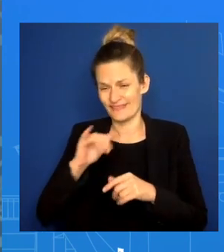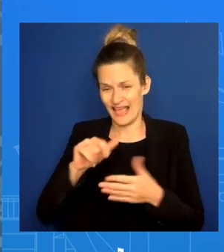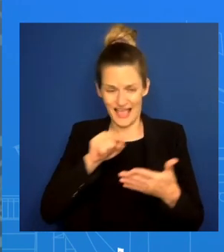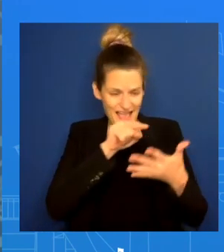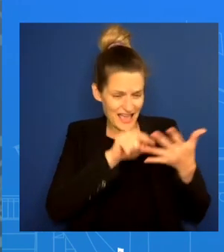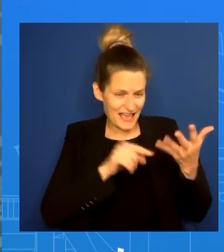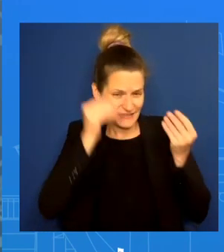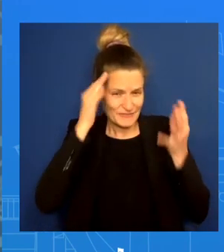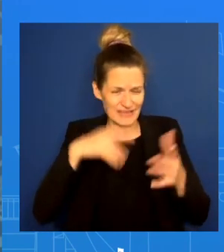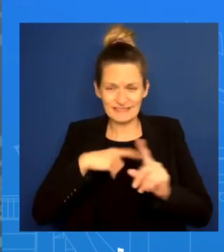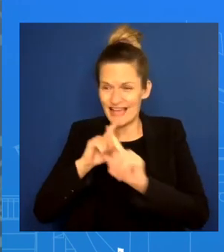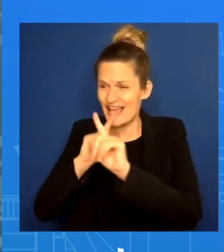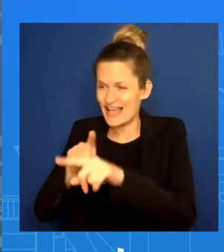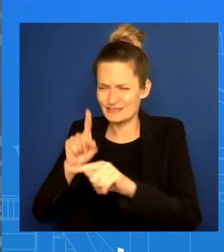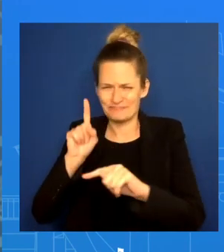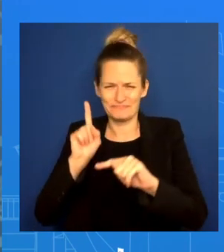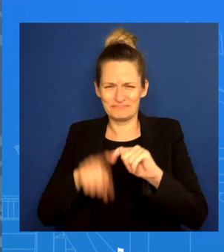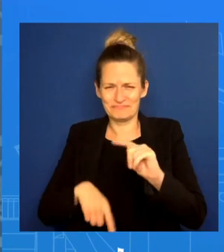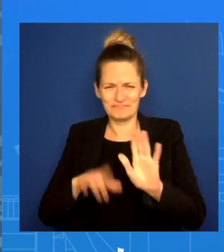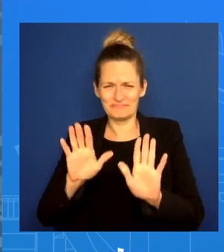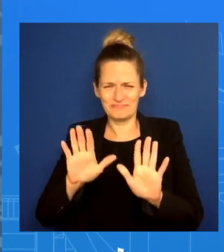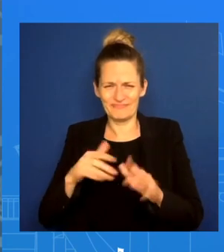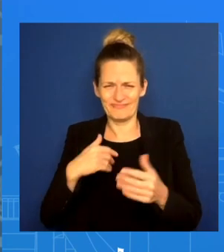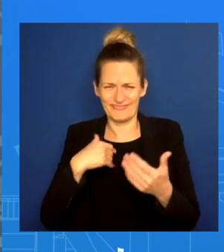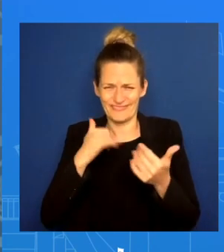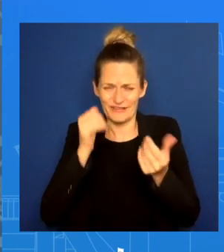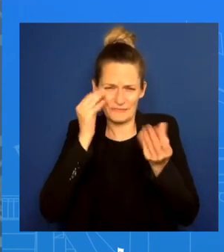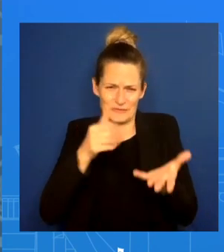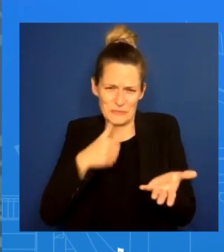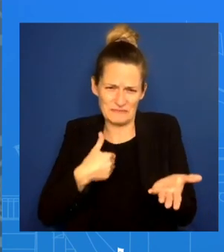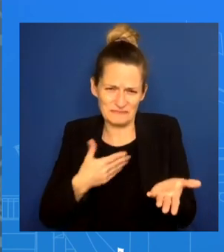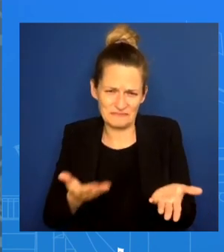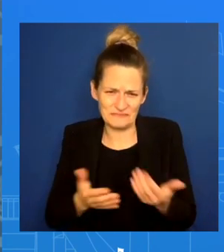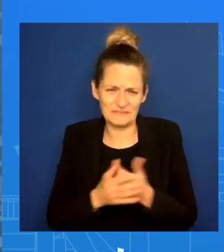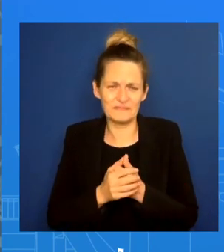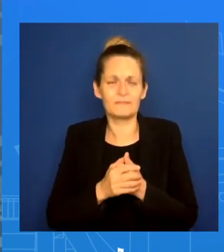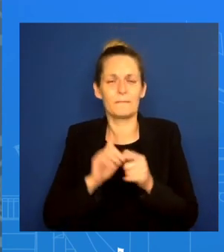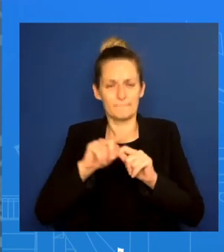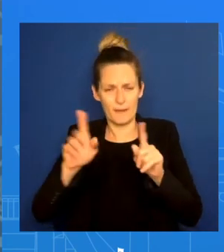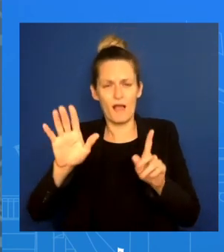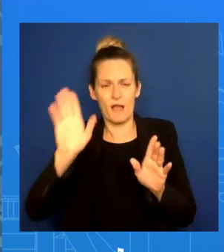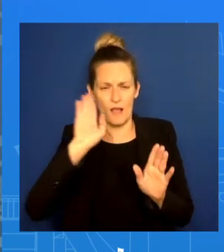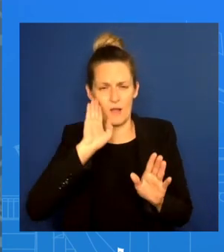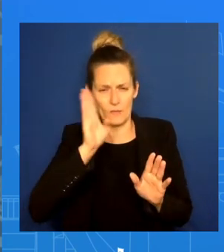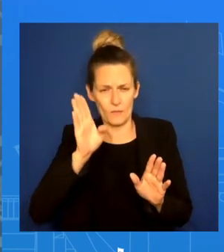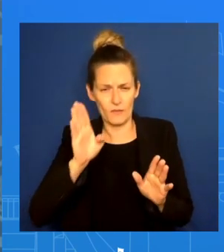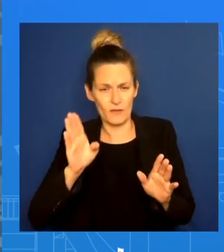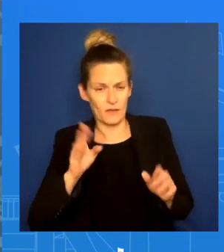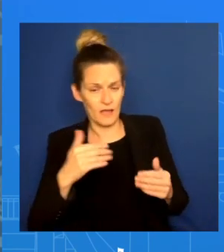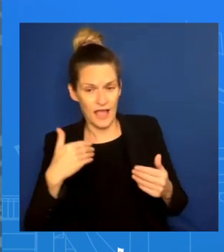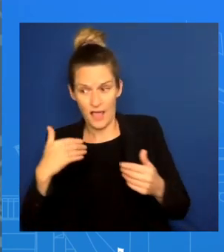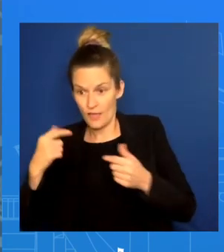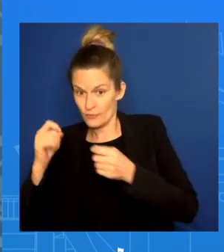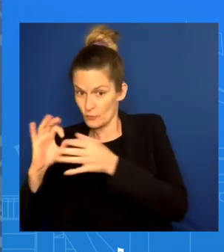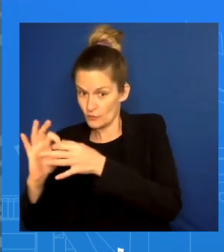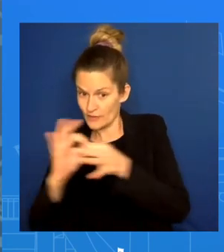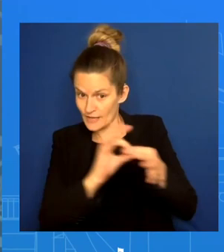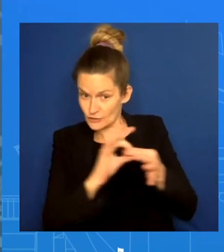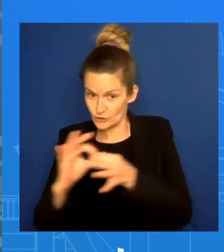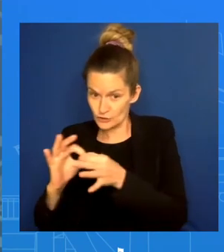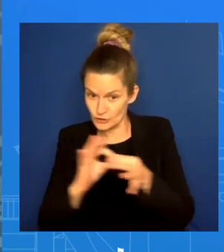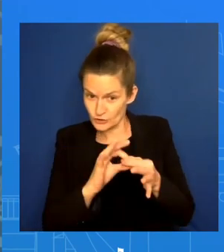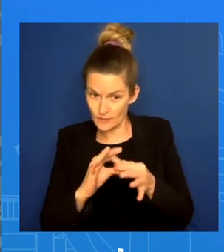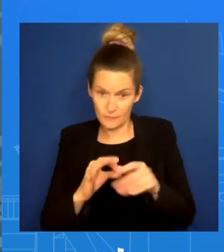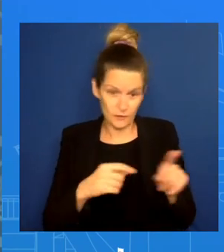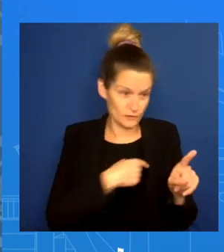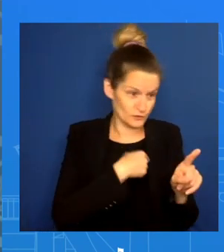awful lot in the bilateral relationship between the United States and China for these two leaders to talk about. And this, I think, will be their fifth call.